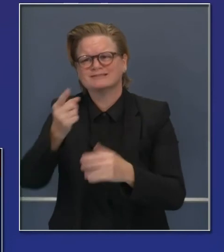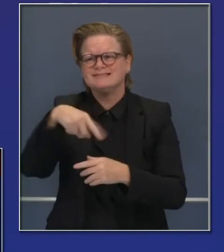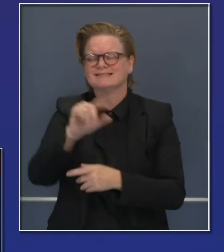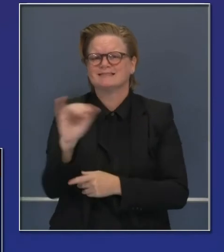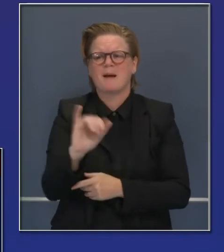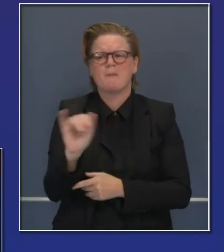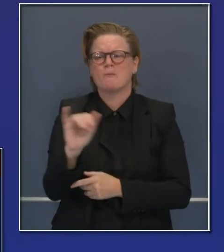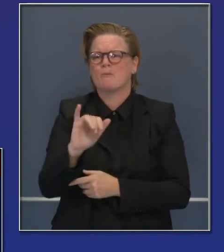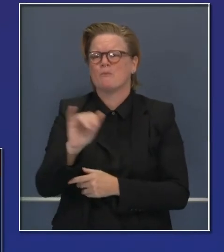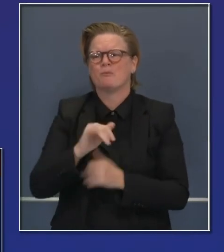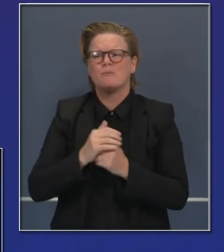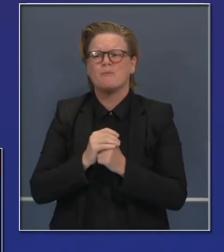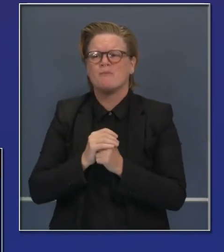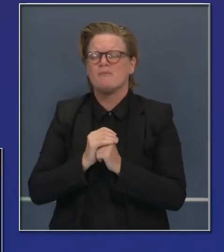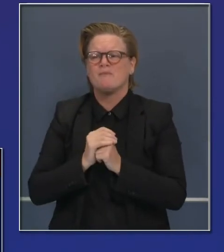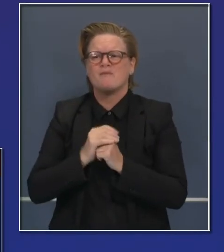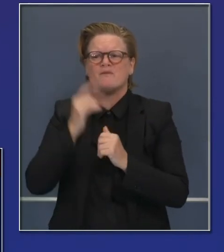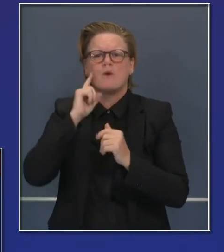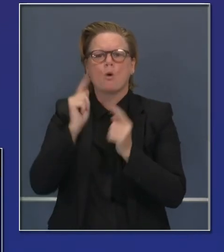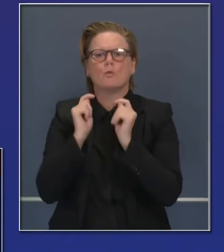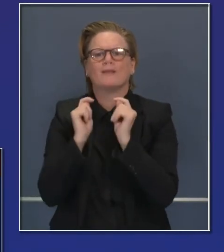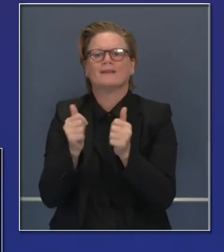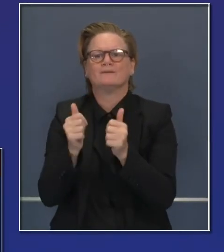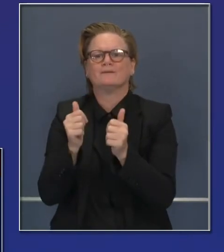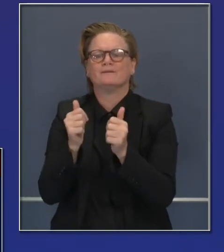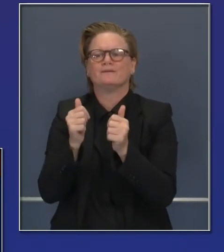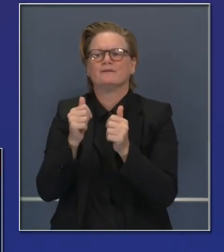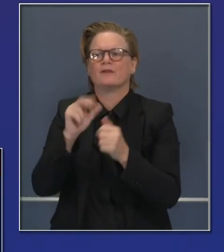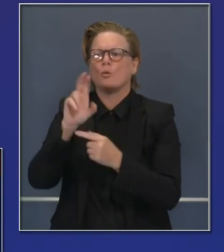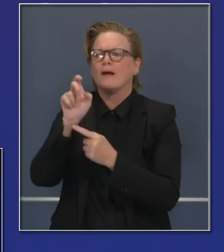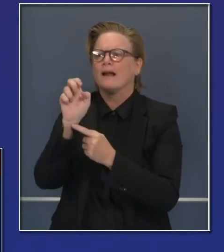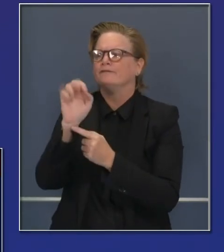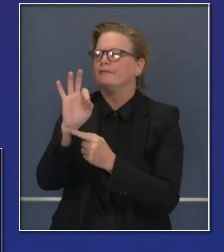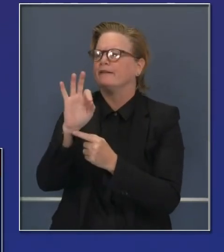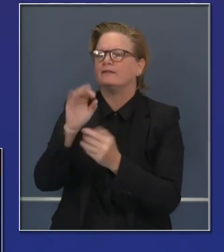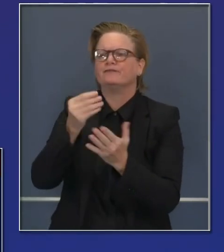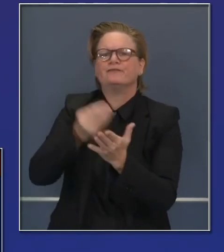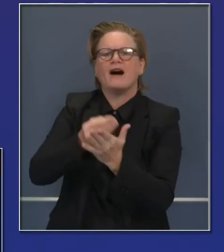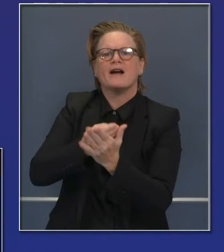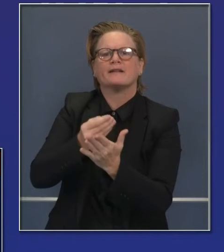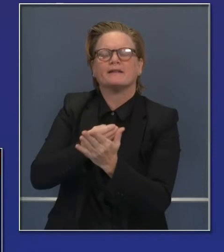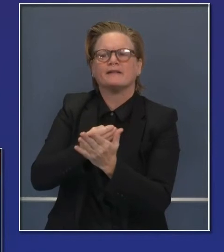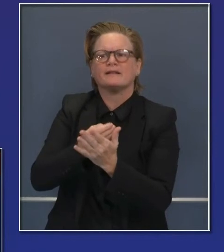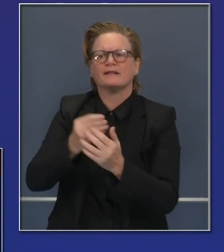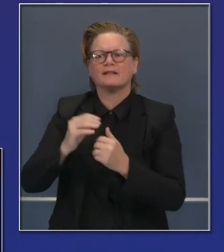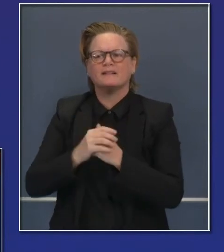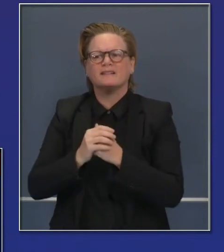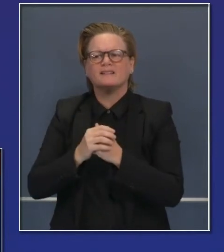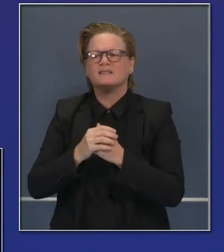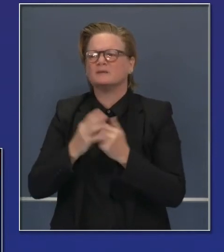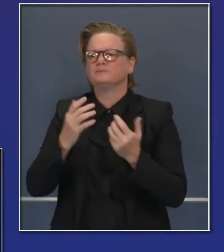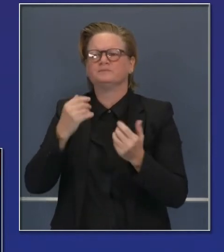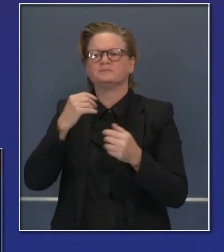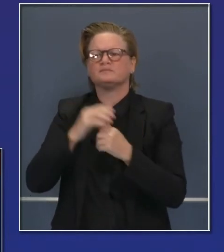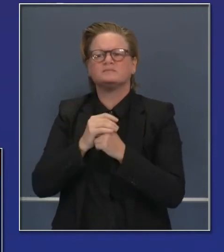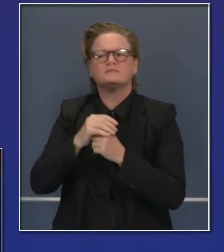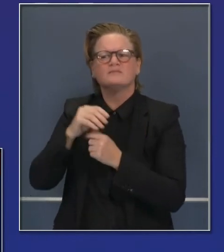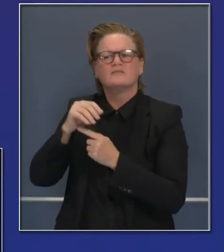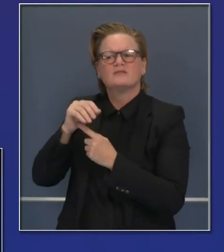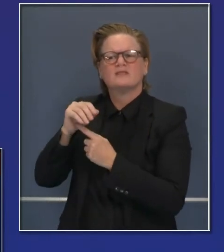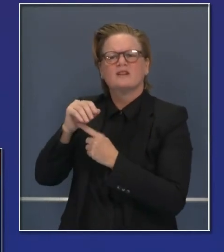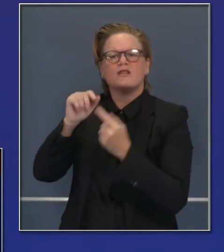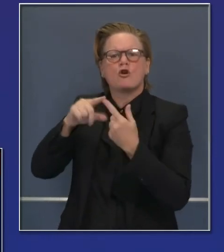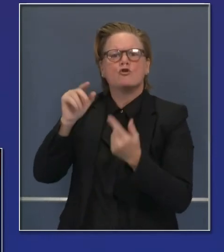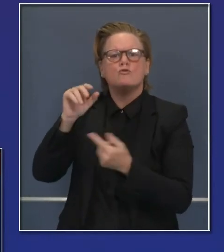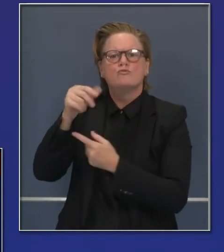if you do not have traditional relationships with credit unions or financial institutions. If you've fallen through the